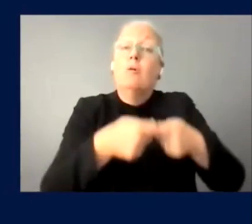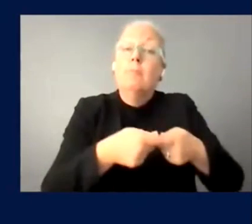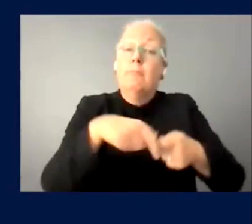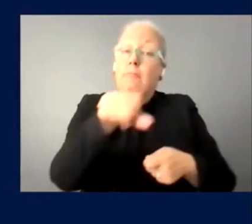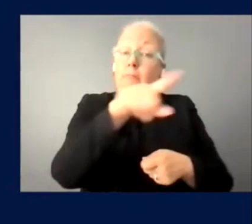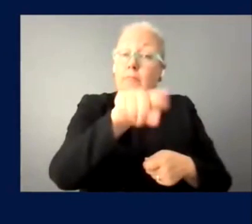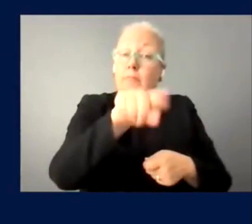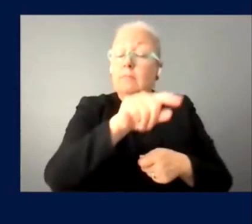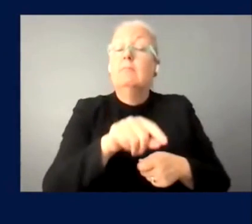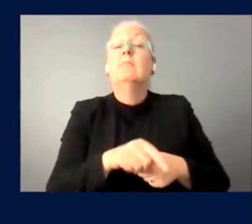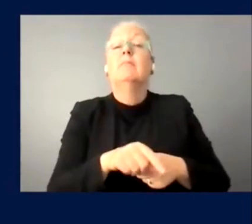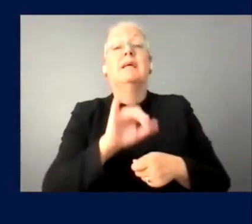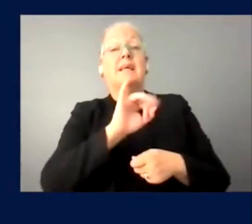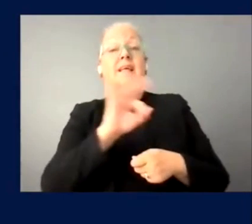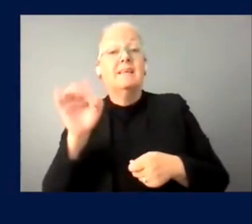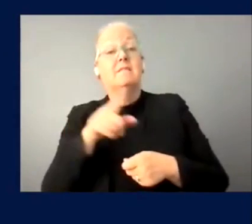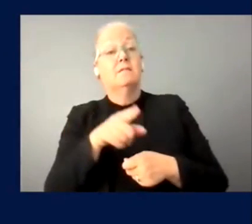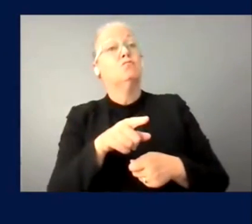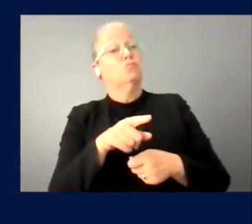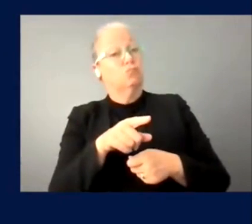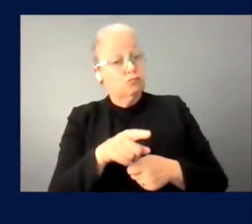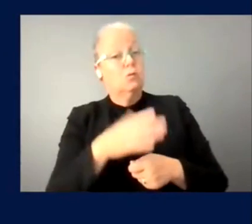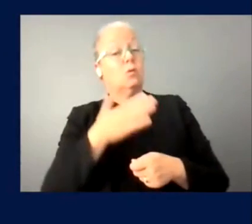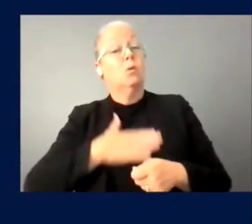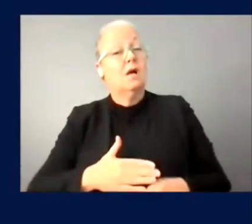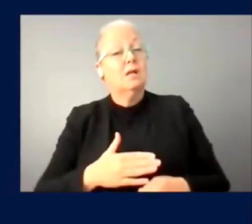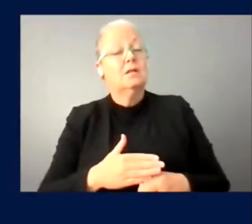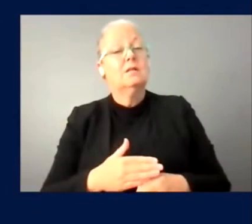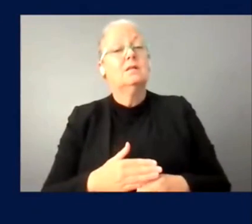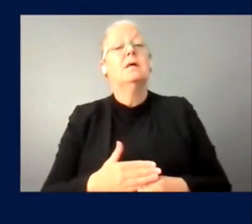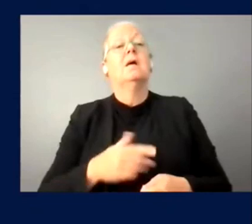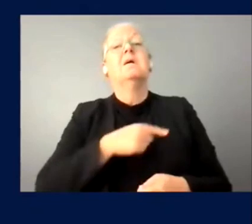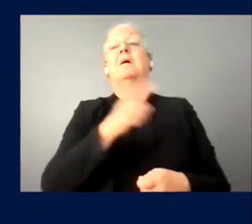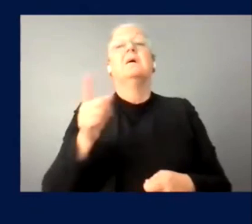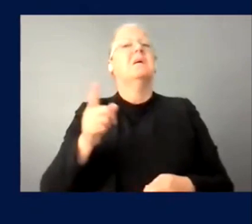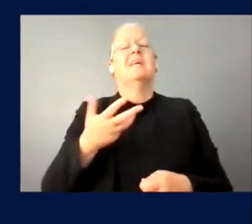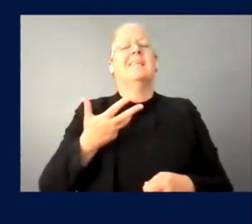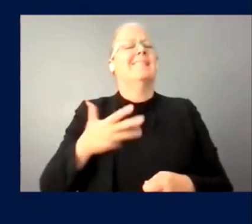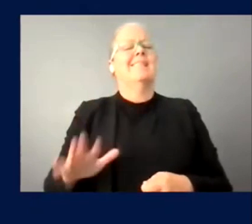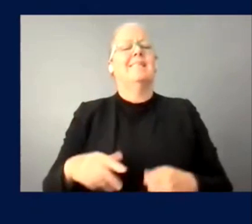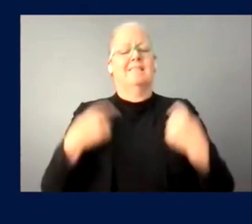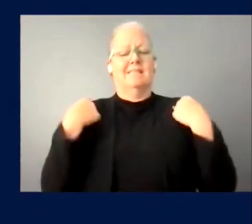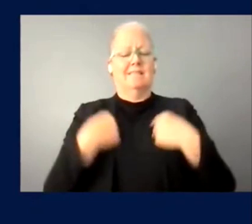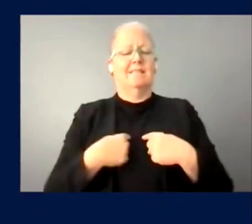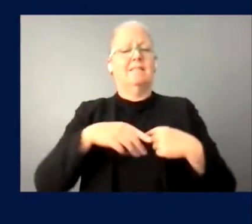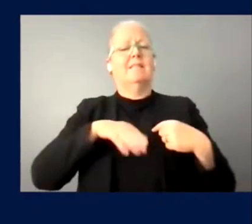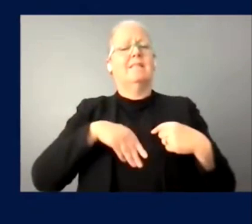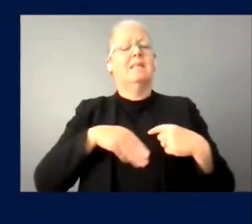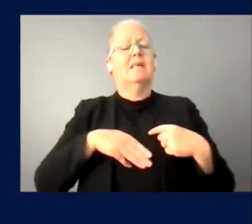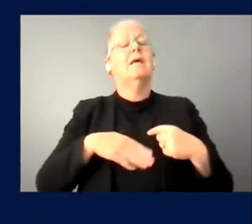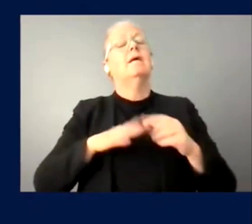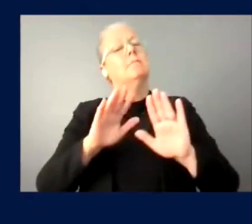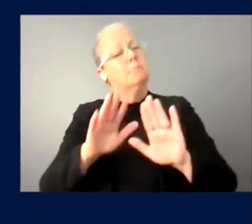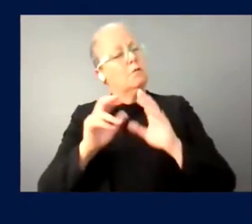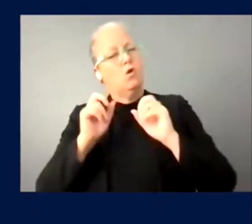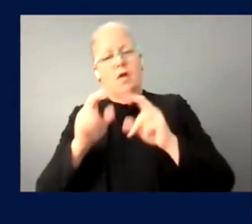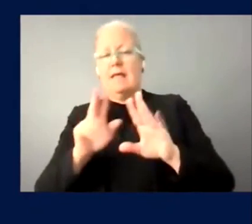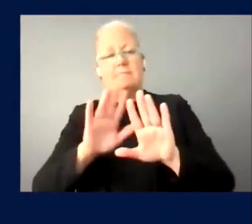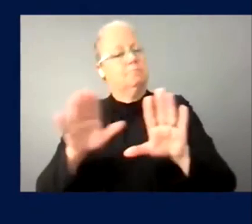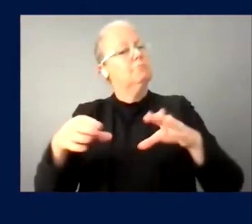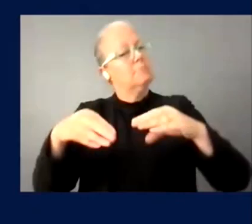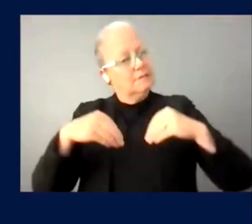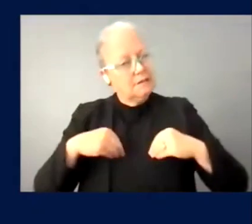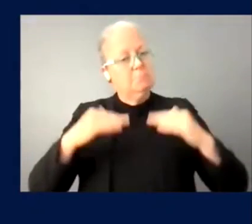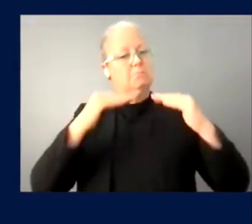introduced, people that choose not to wear them should also be afforded the same privileges and respect from